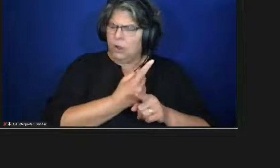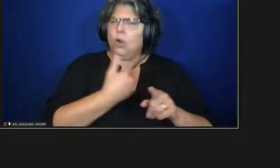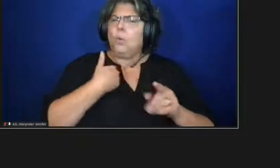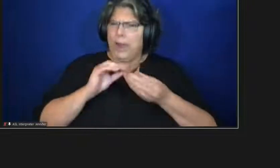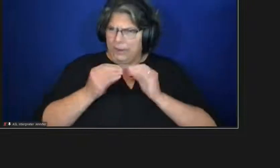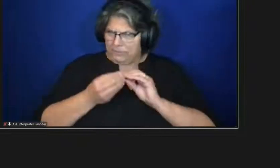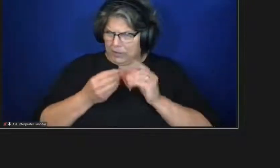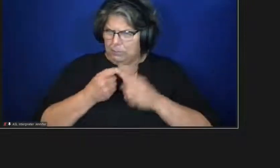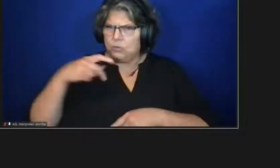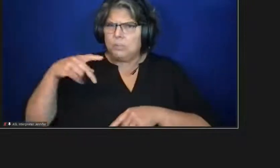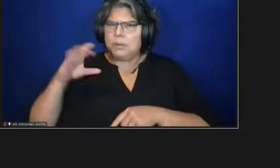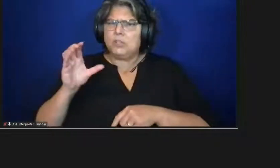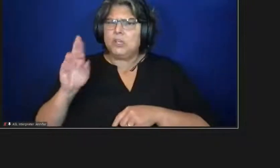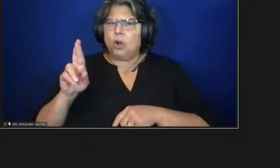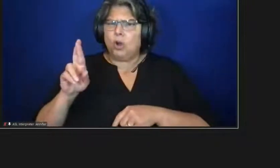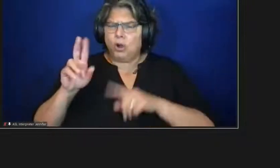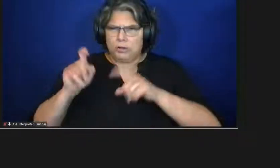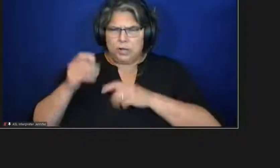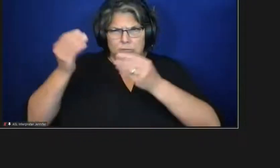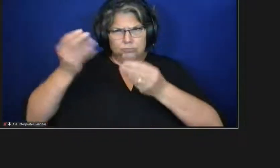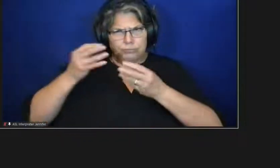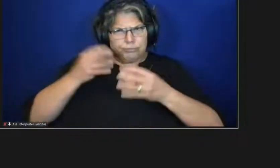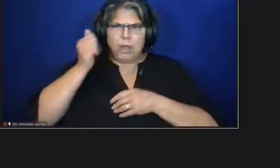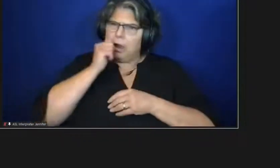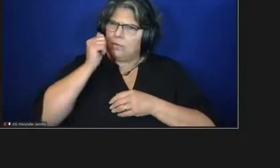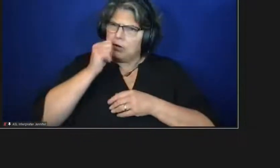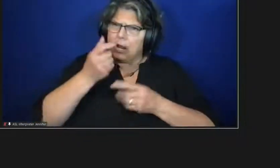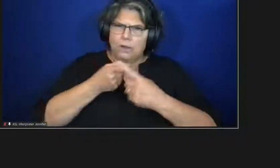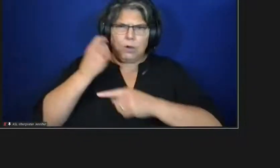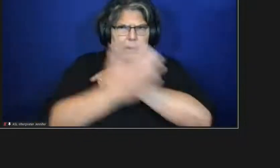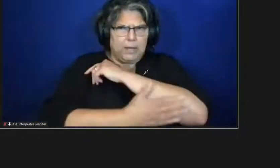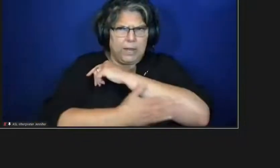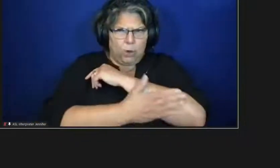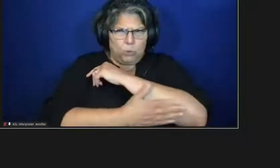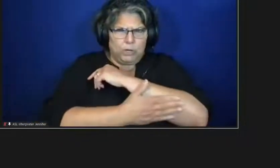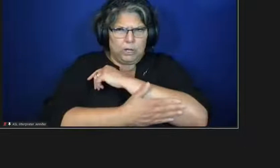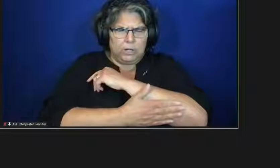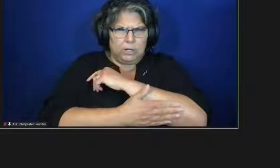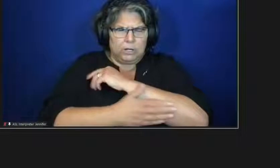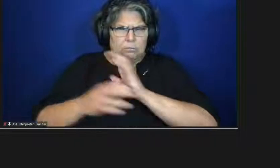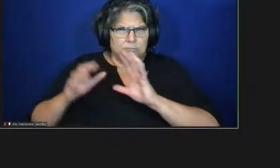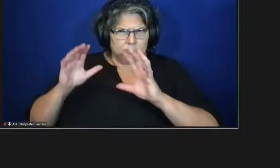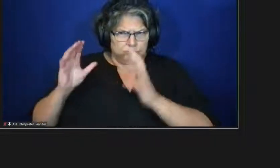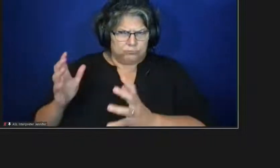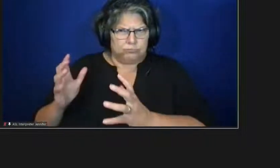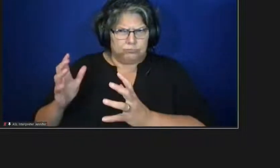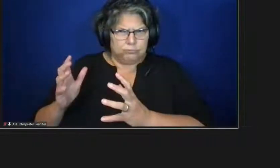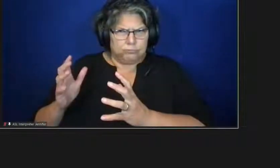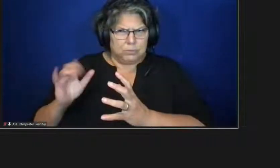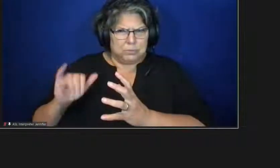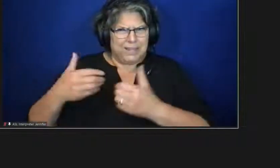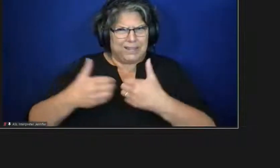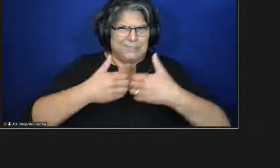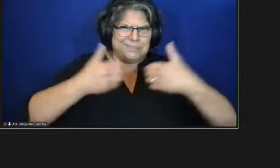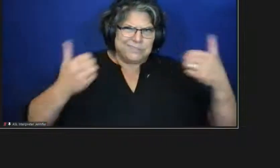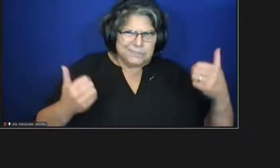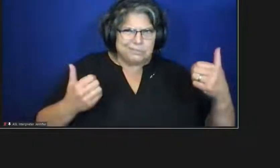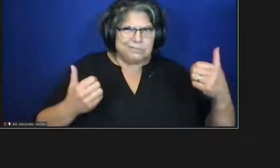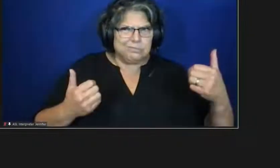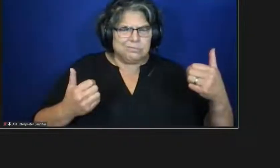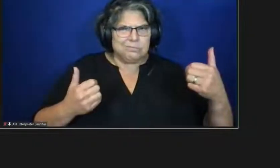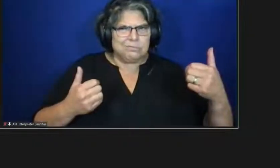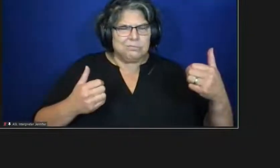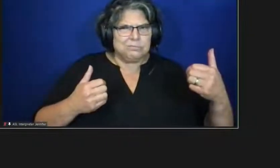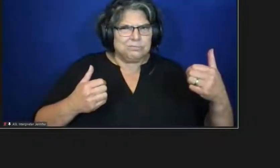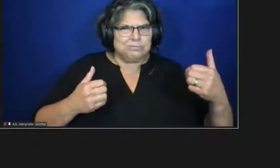PCR tests, and those are reported daily from the county, but that is kind of a discrete portion,